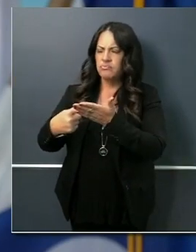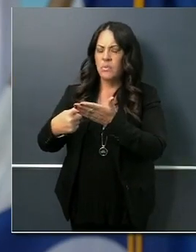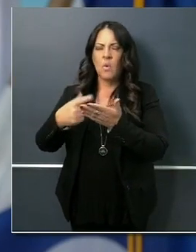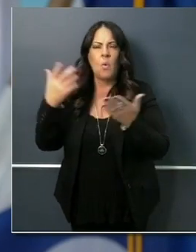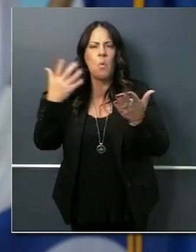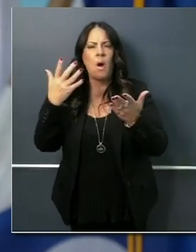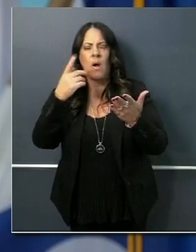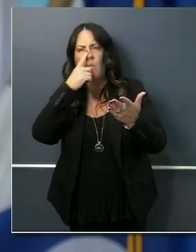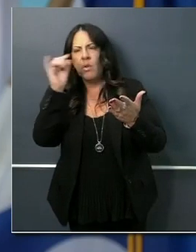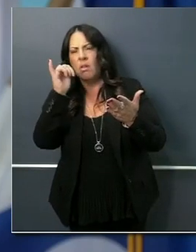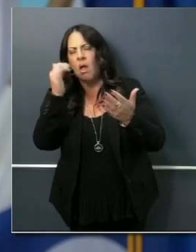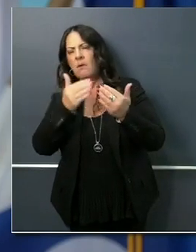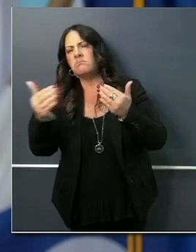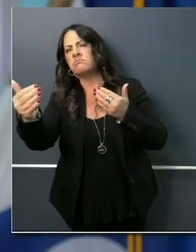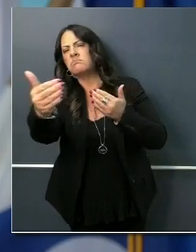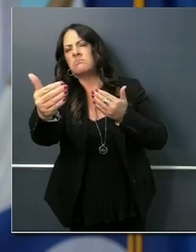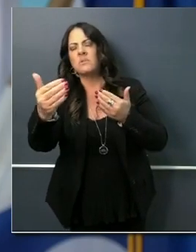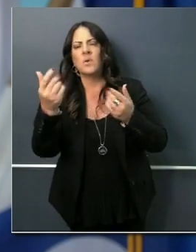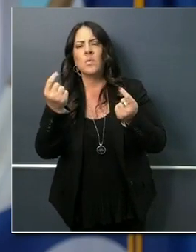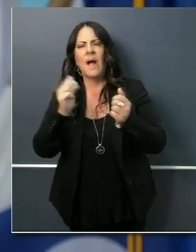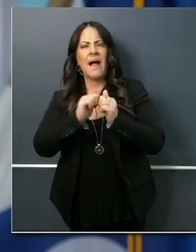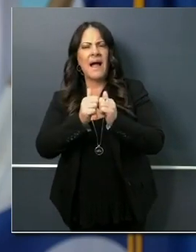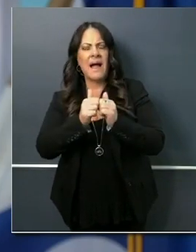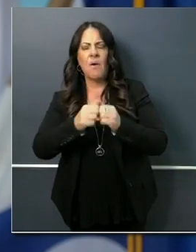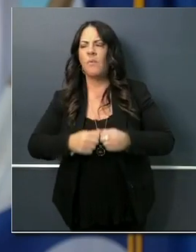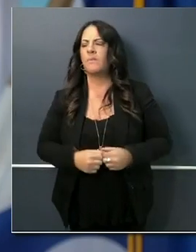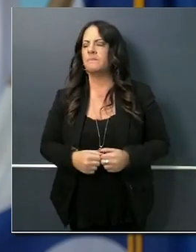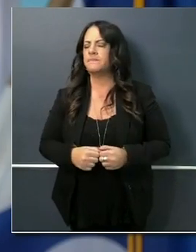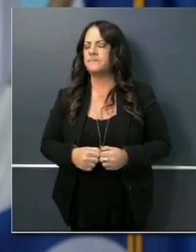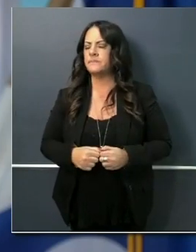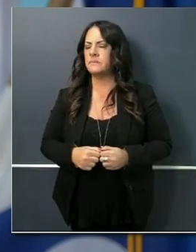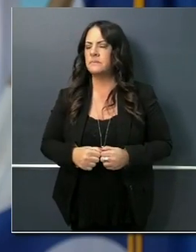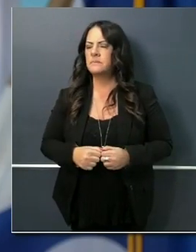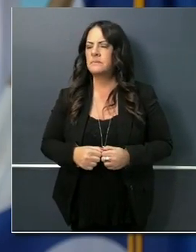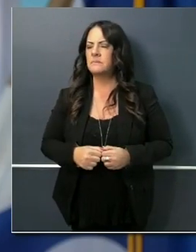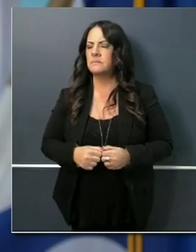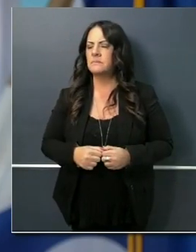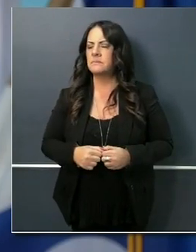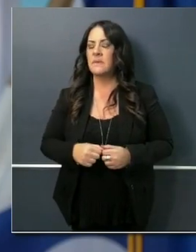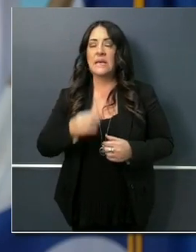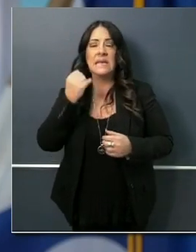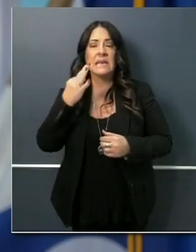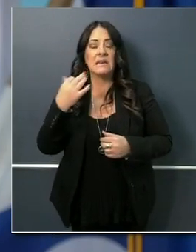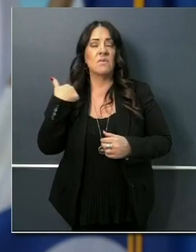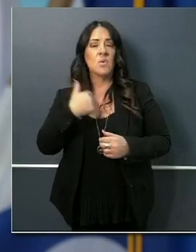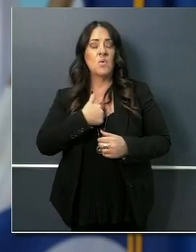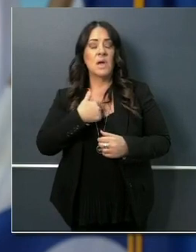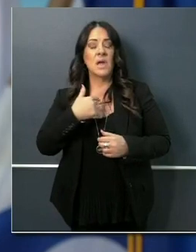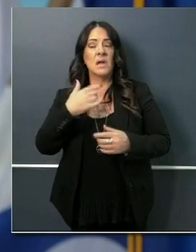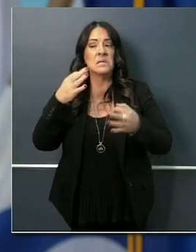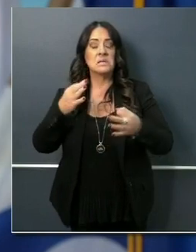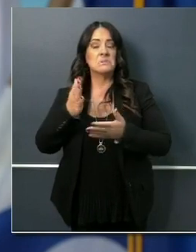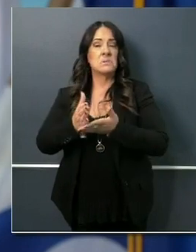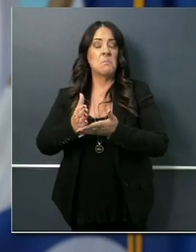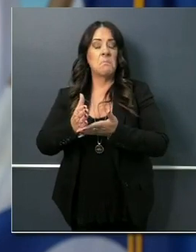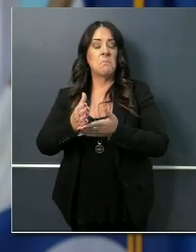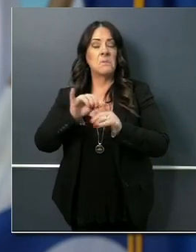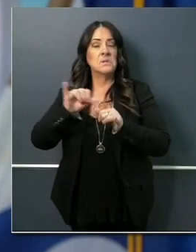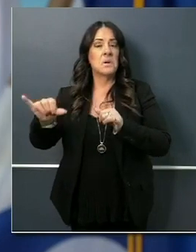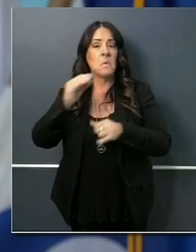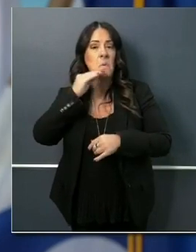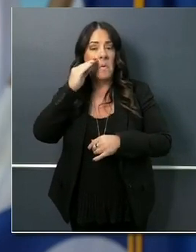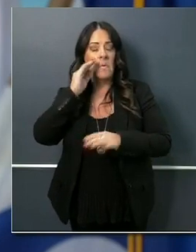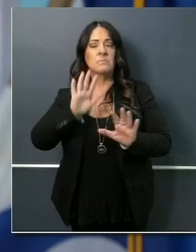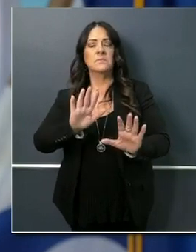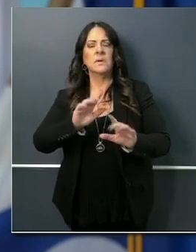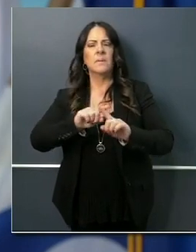could begin the process of the kind of incremental release of the stay-at-home orders that advanced the fundamental